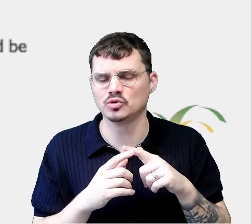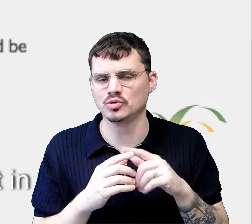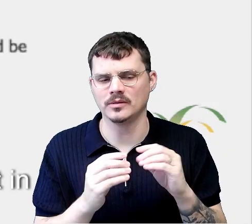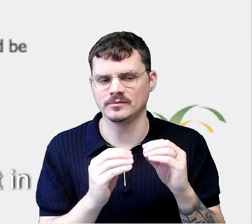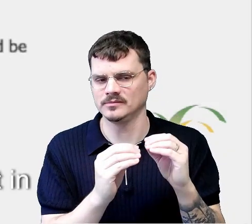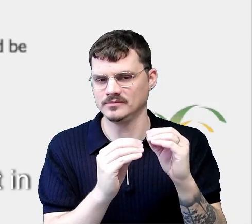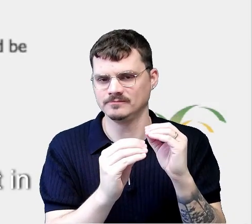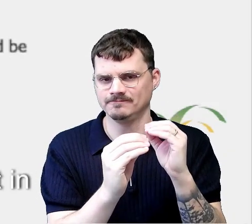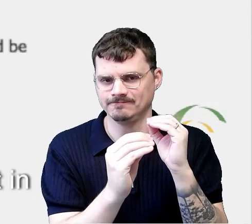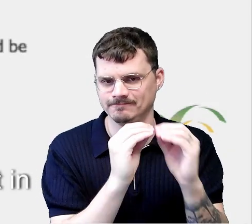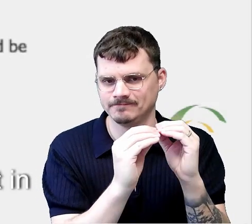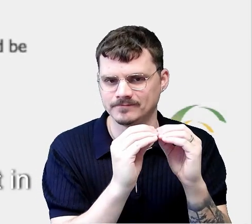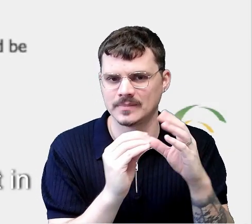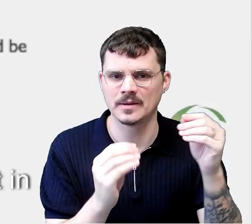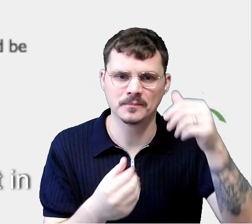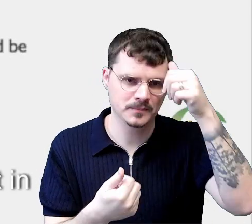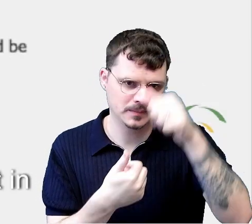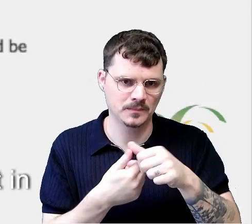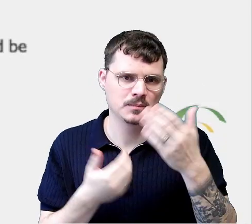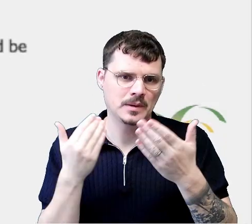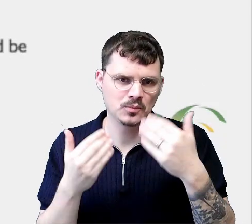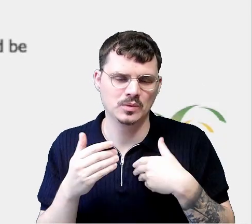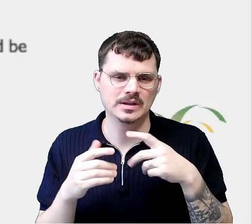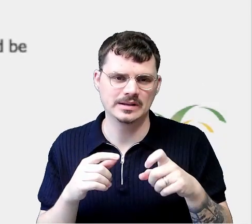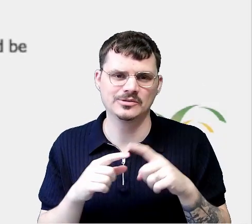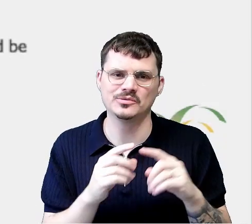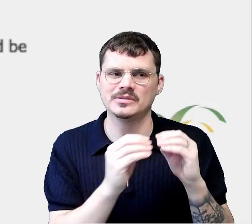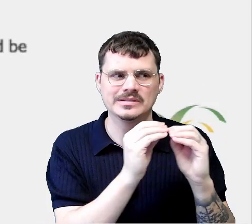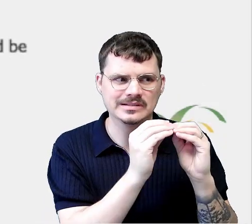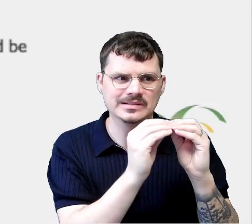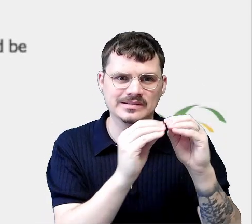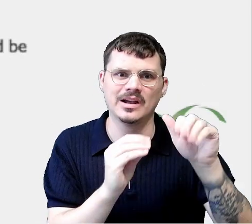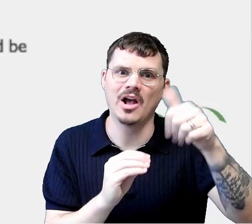correct, and remember that we may need to correct in others.